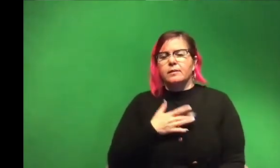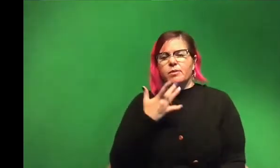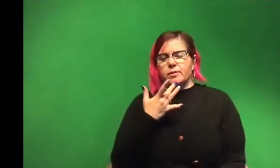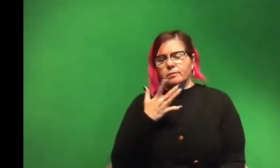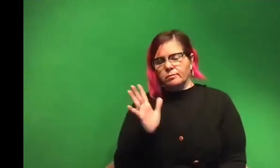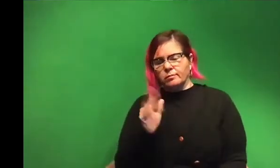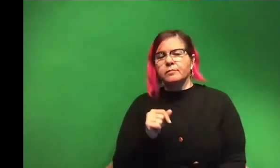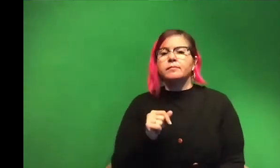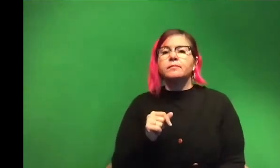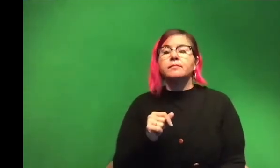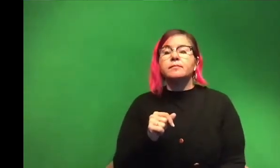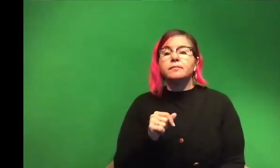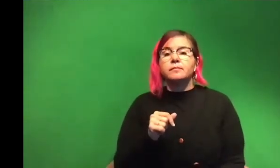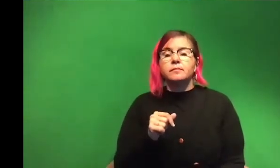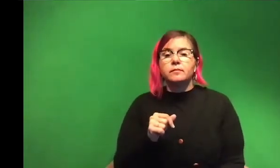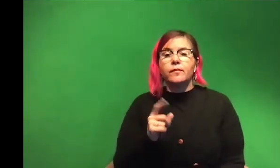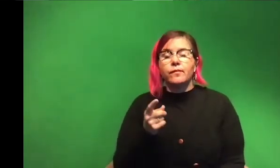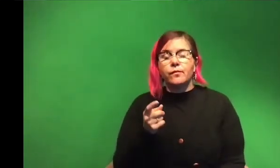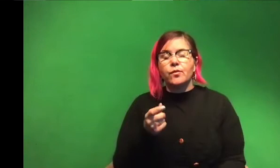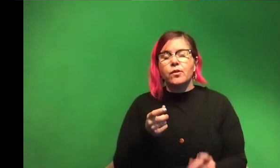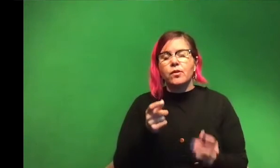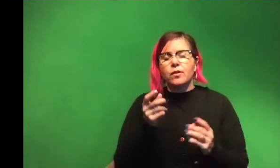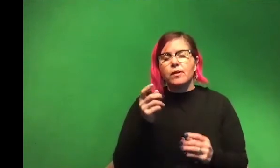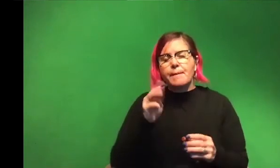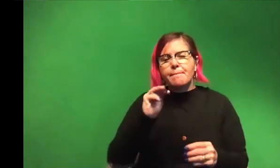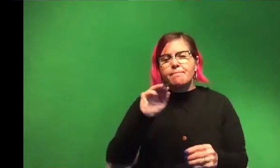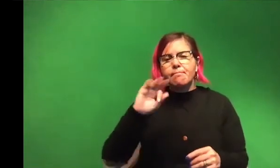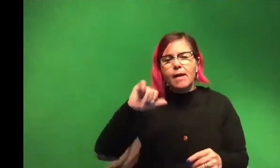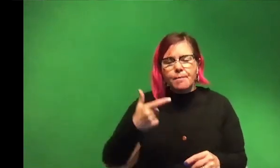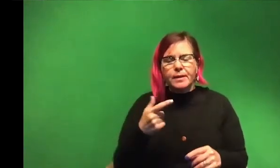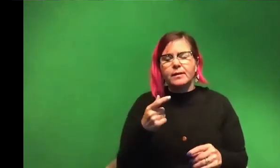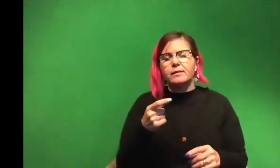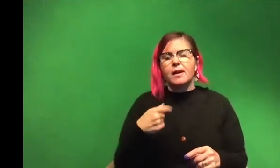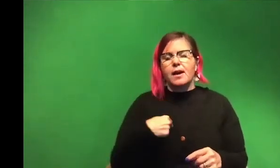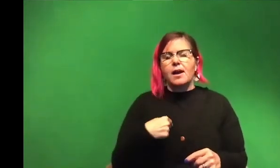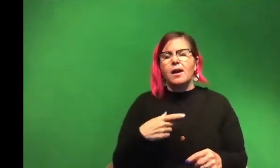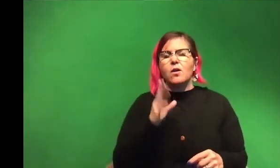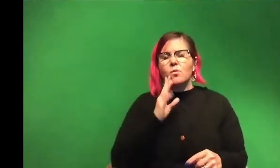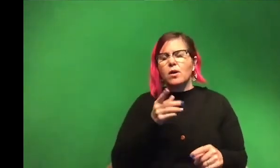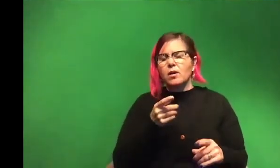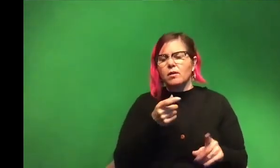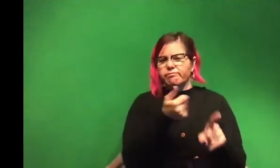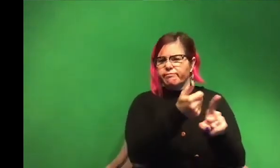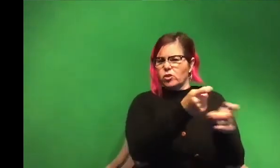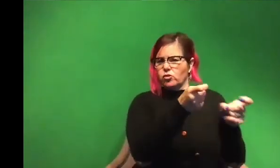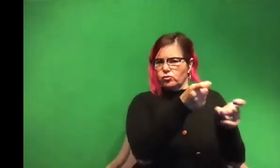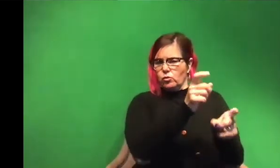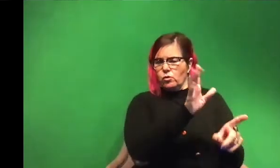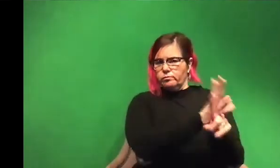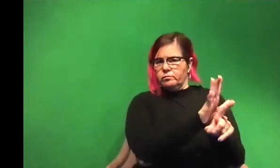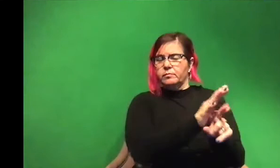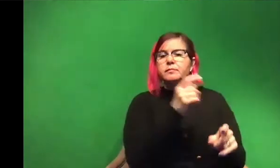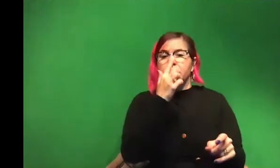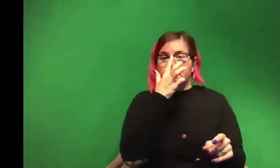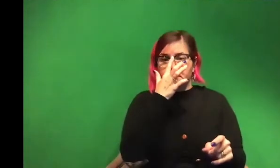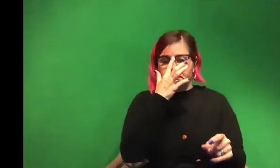Right. But as far as automated mapping goes and all that stuff, I do fly autonomous missions. So in order to do that, we do have to